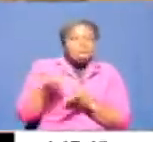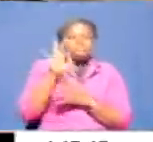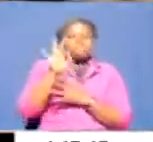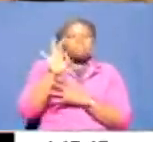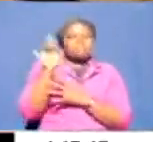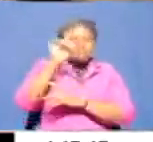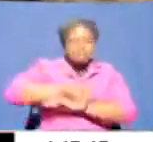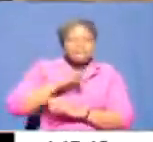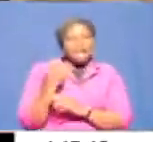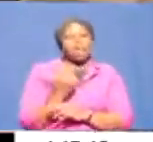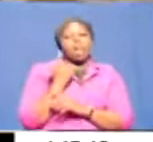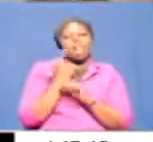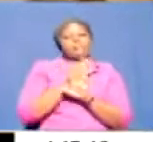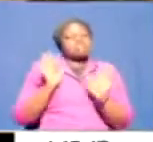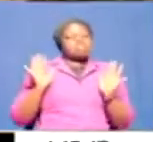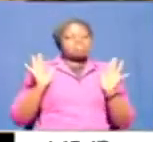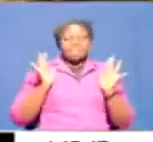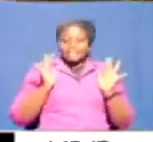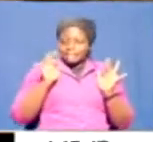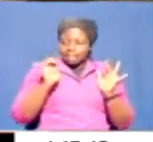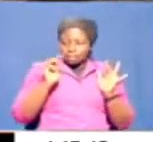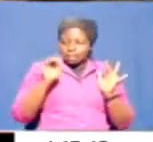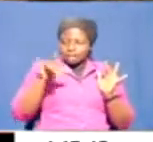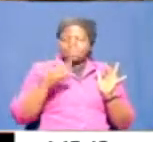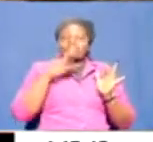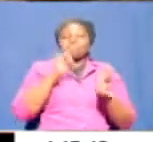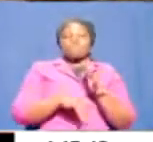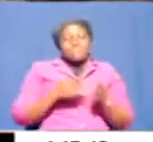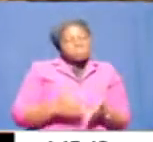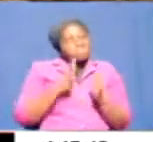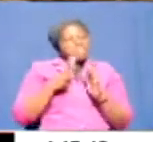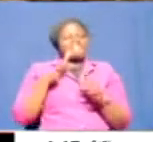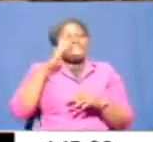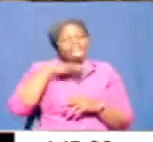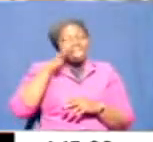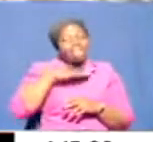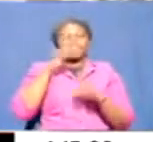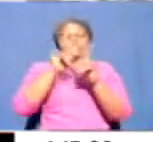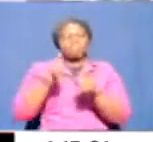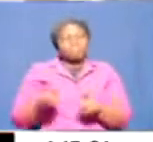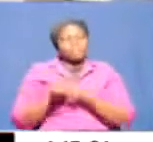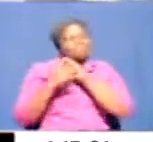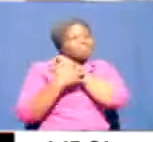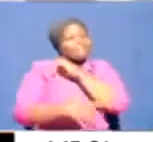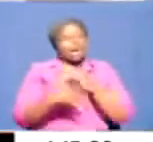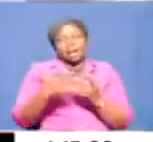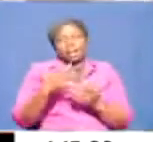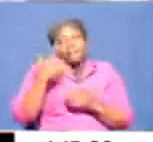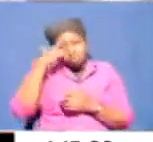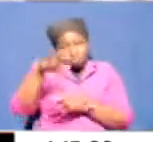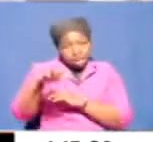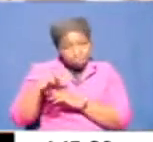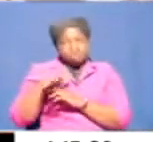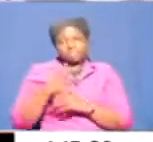Osono says the road is dusty and in a pathetic condition to detriment of business and movement. Barabara inafika Masai